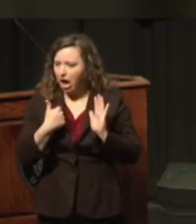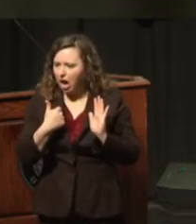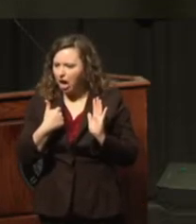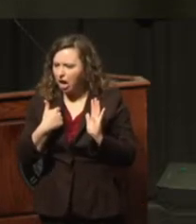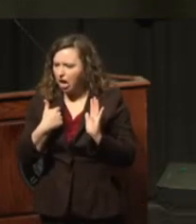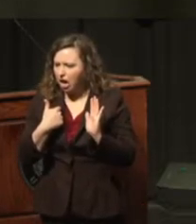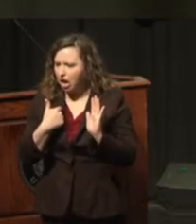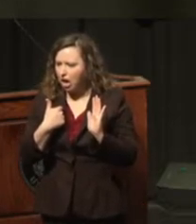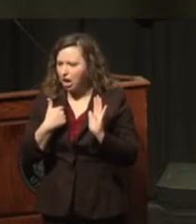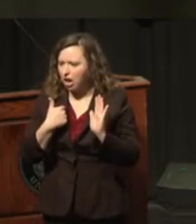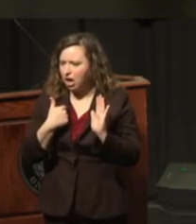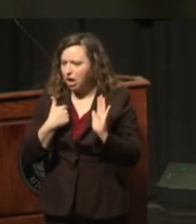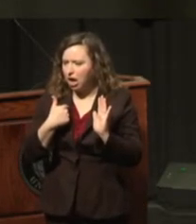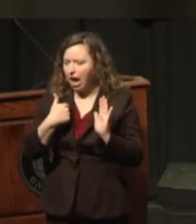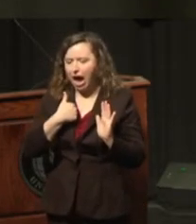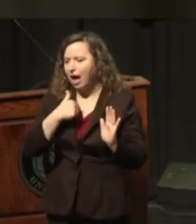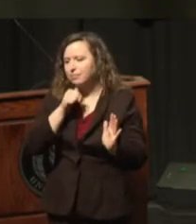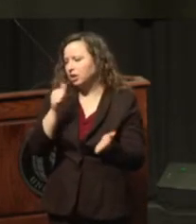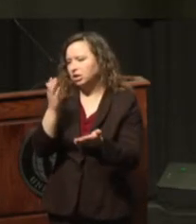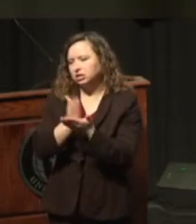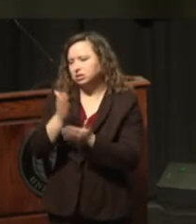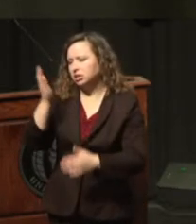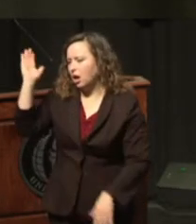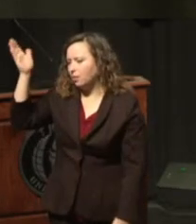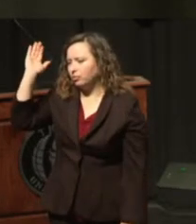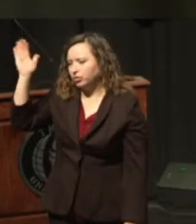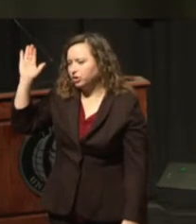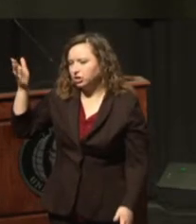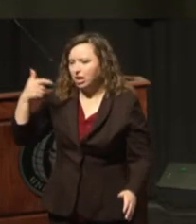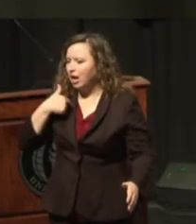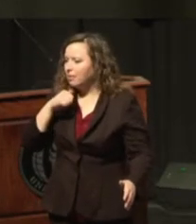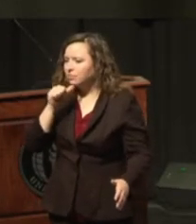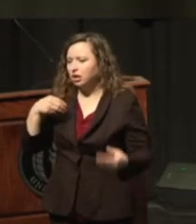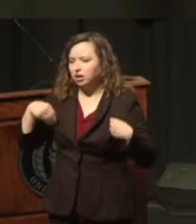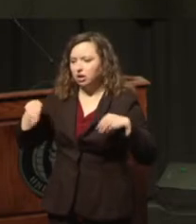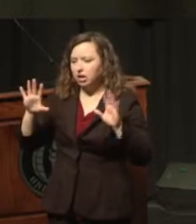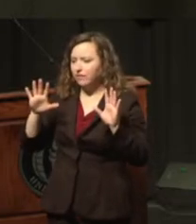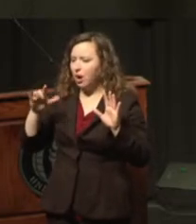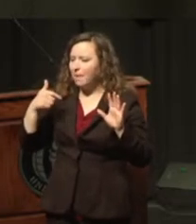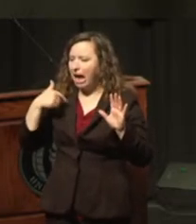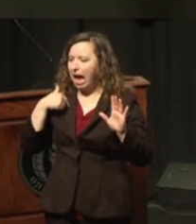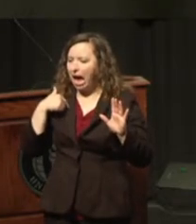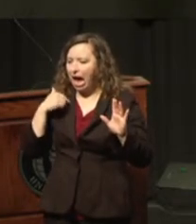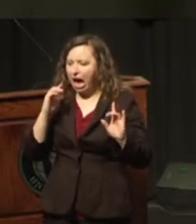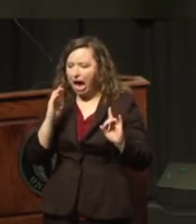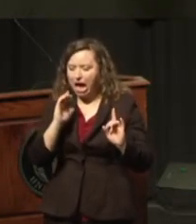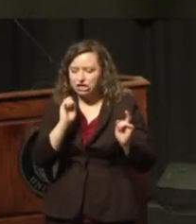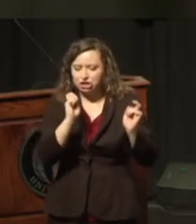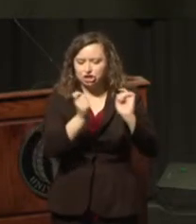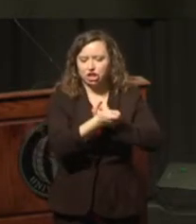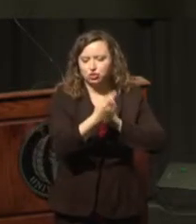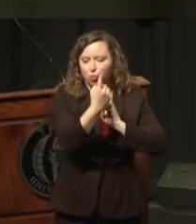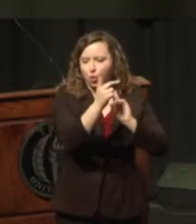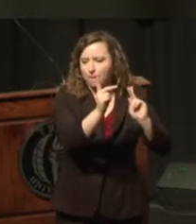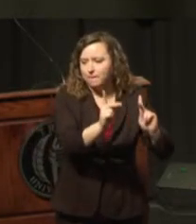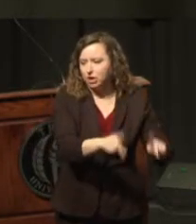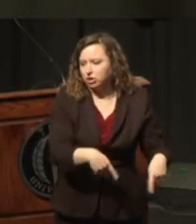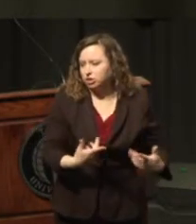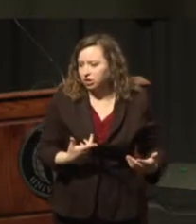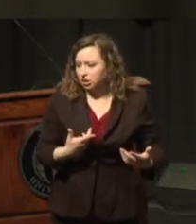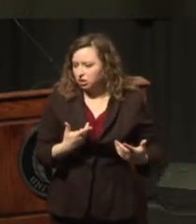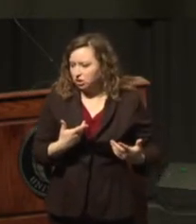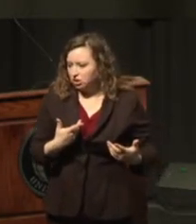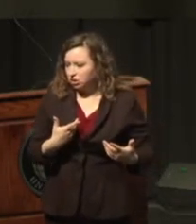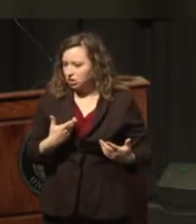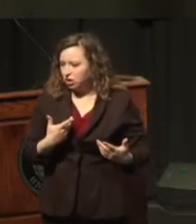talking. He got through to somebody and got him out of a place he was stuck. He got